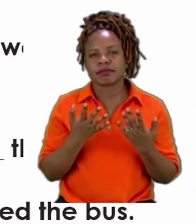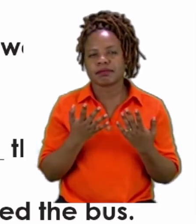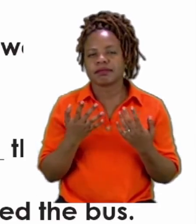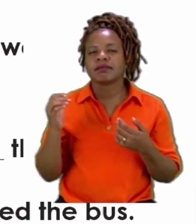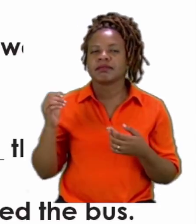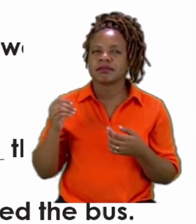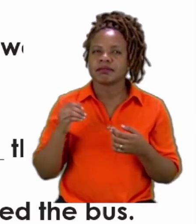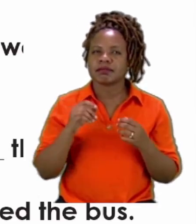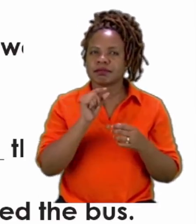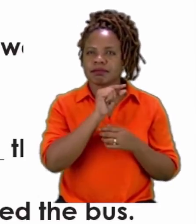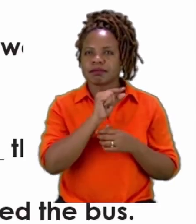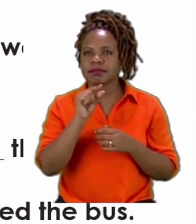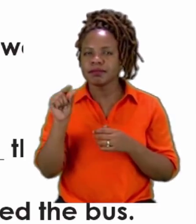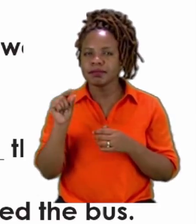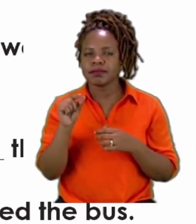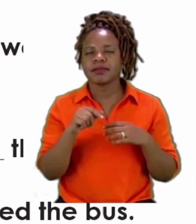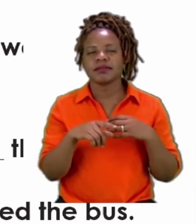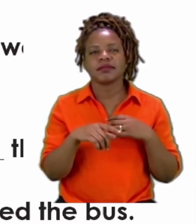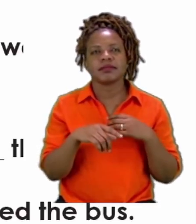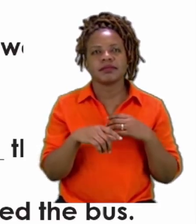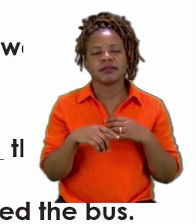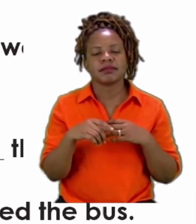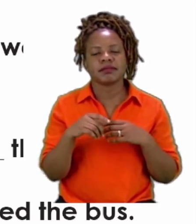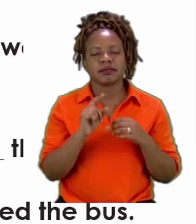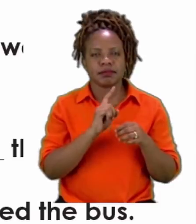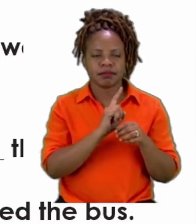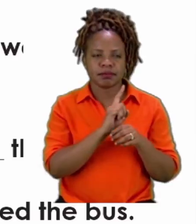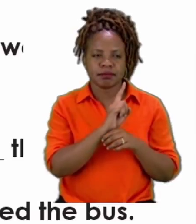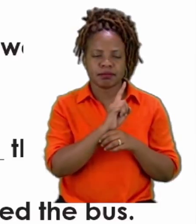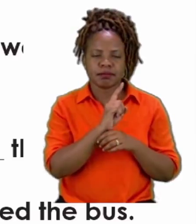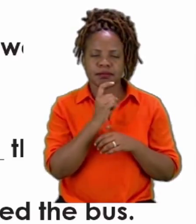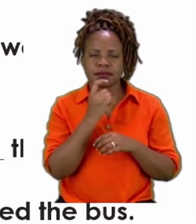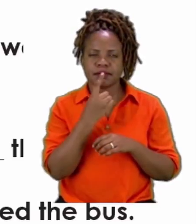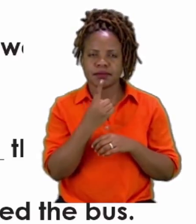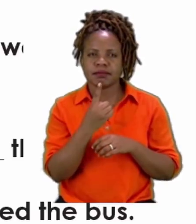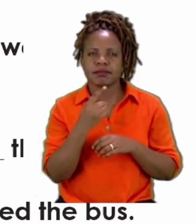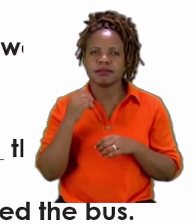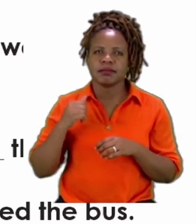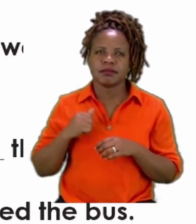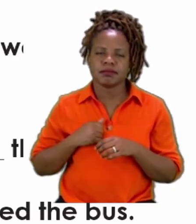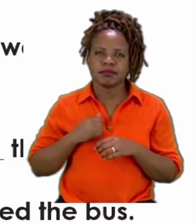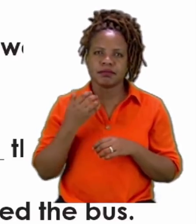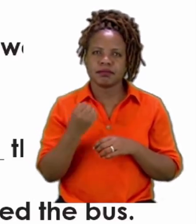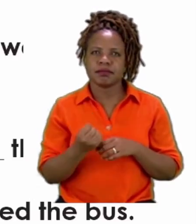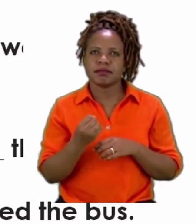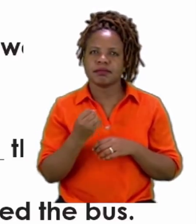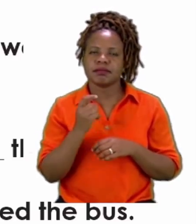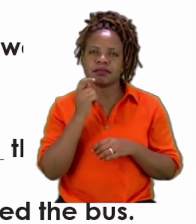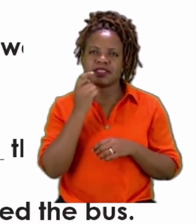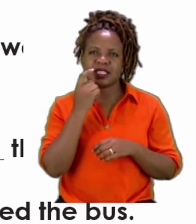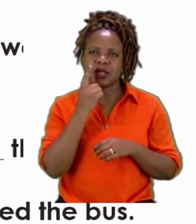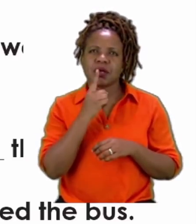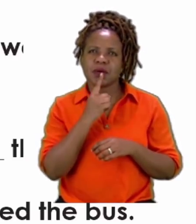decide if that is the result of the toothache or the reason.